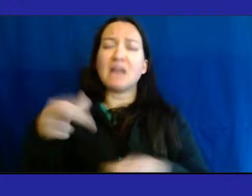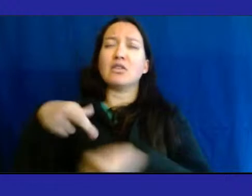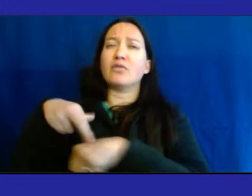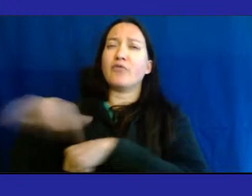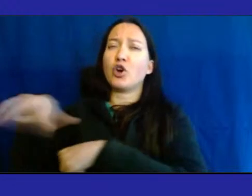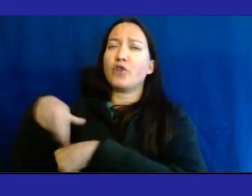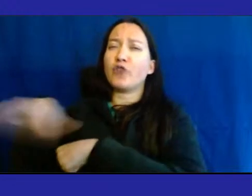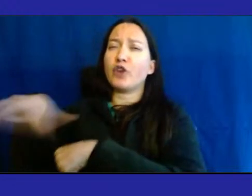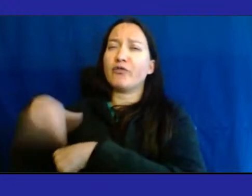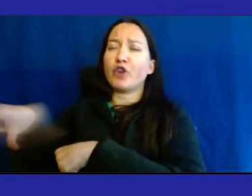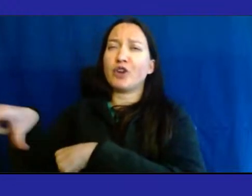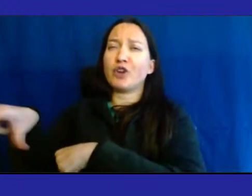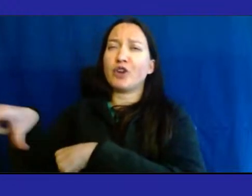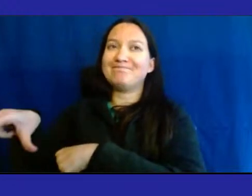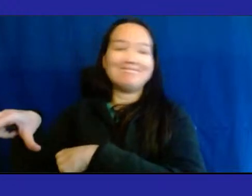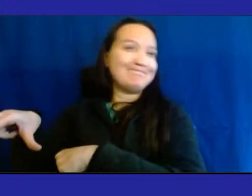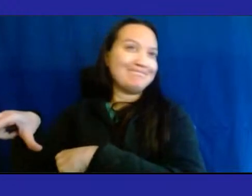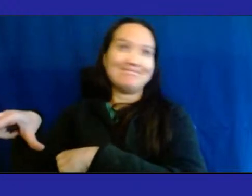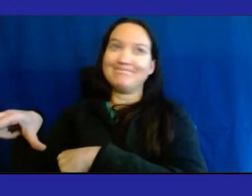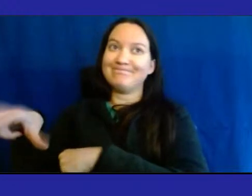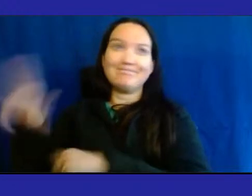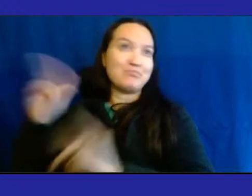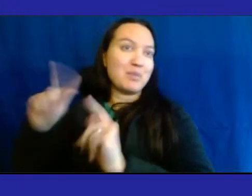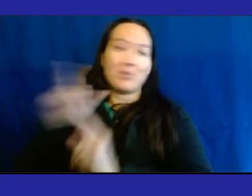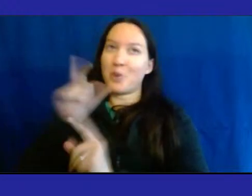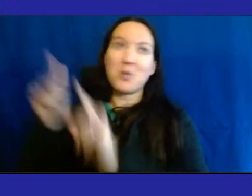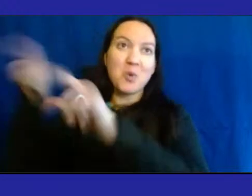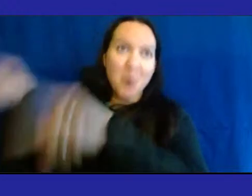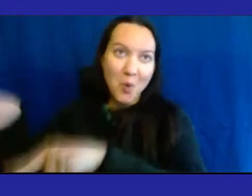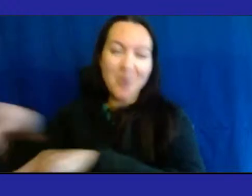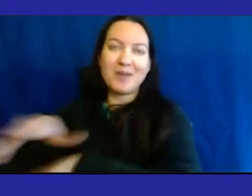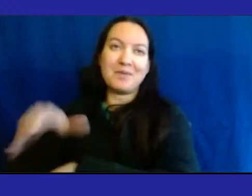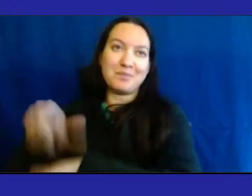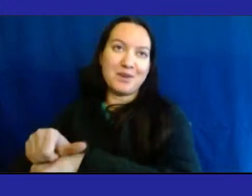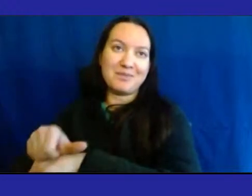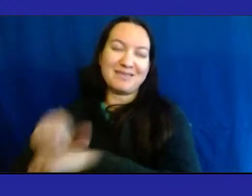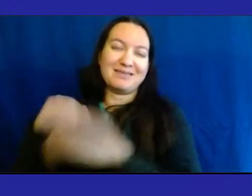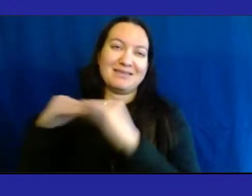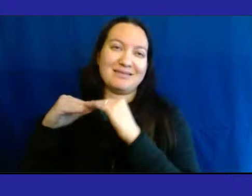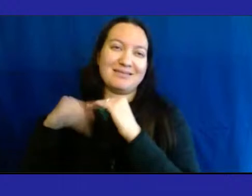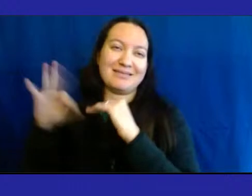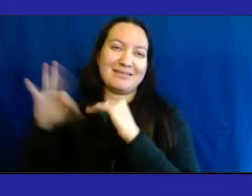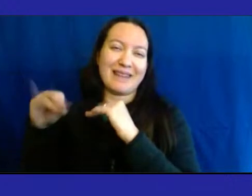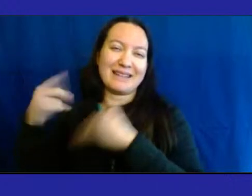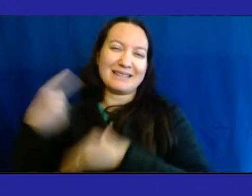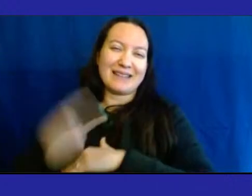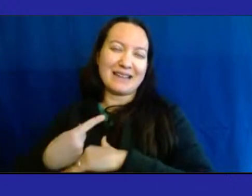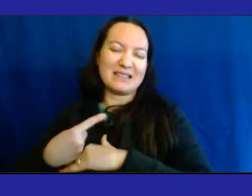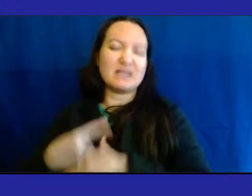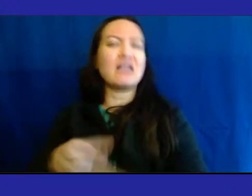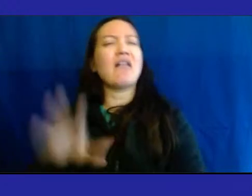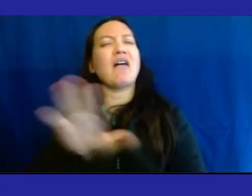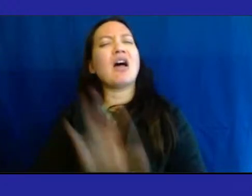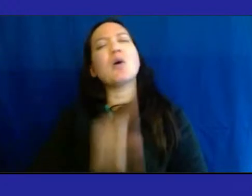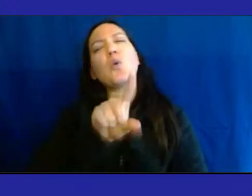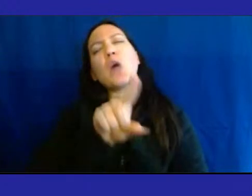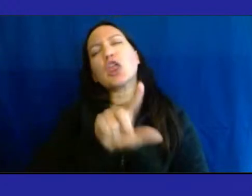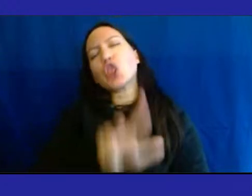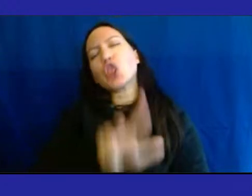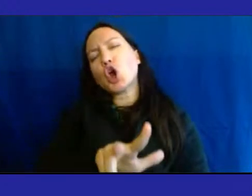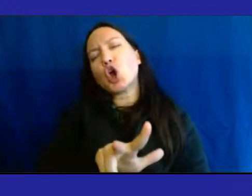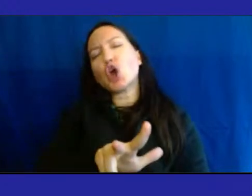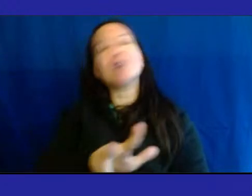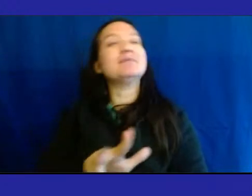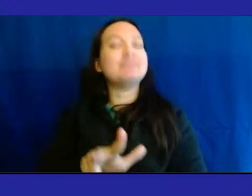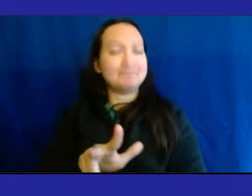are not completed within 90 days. And in fact, only about a third are completed within